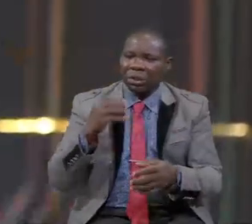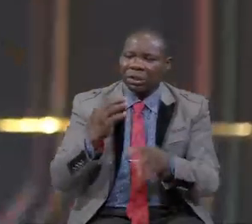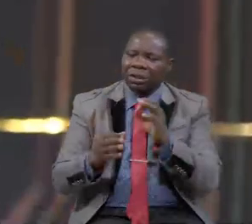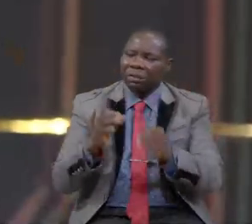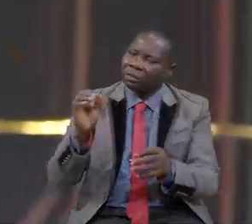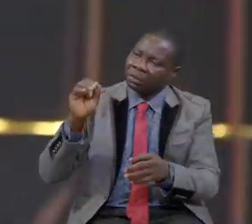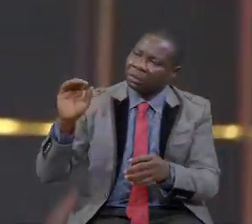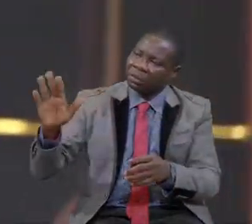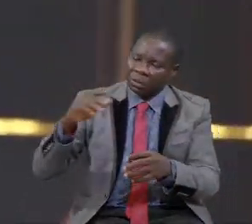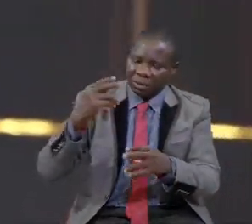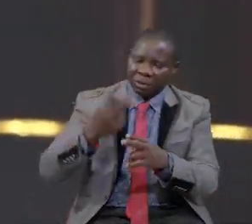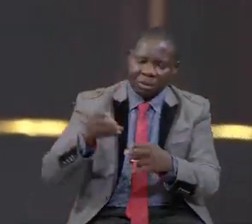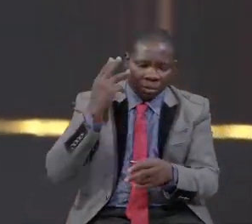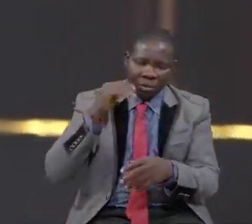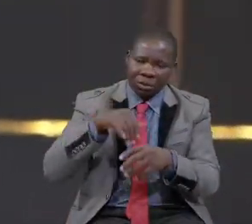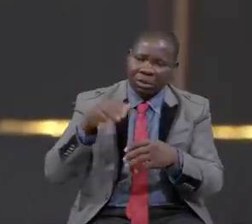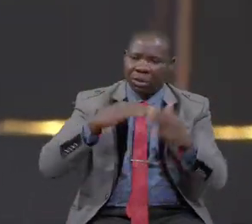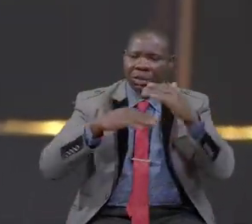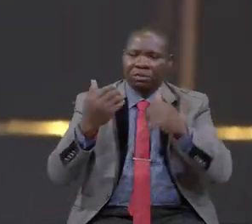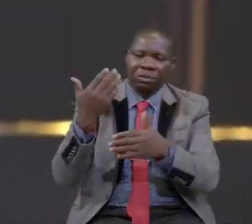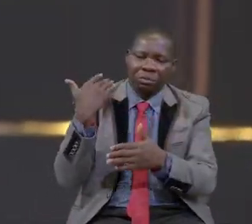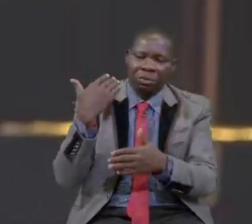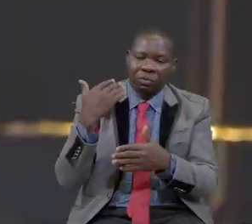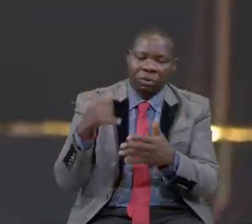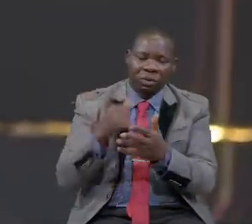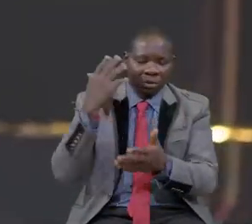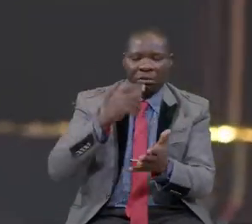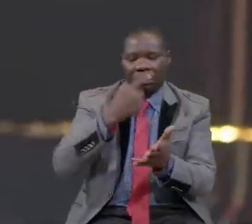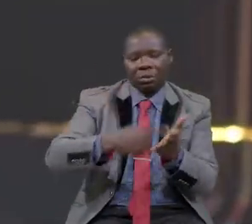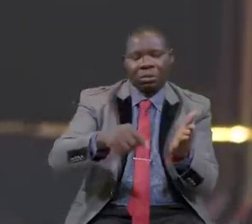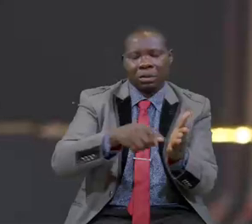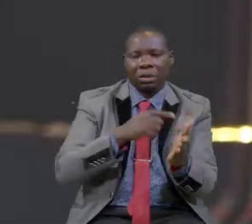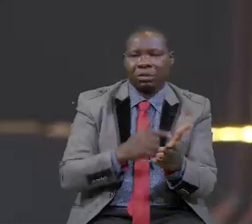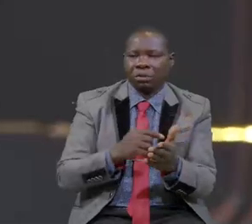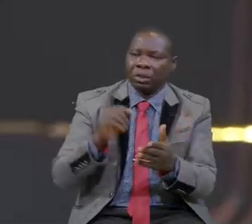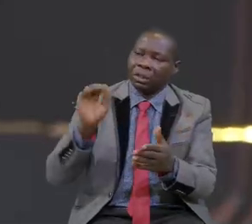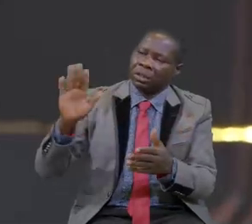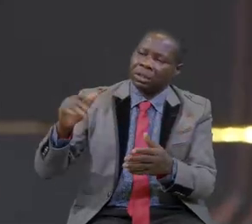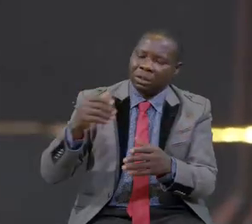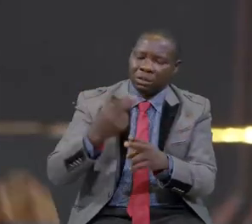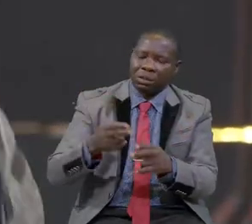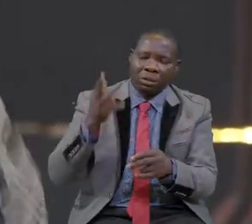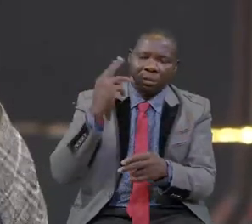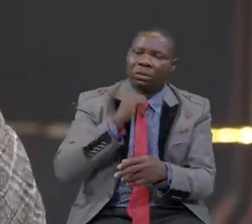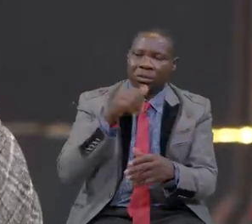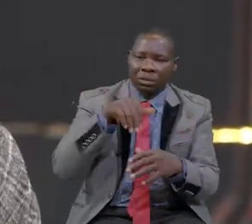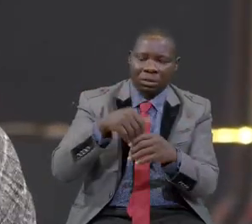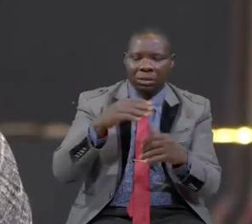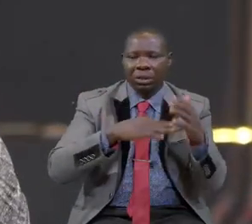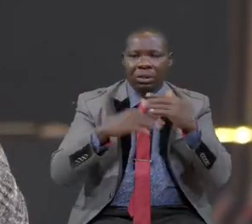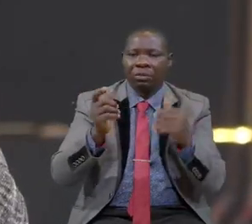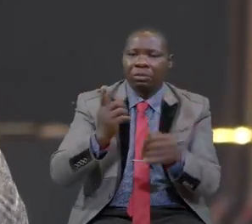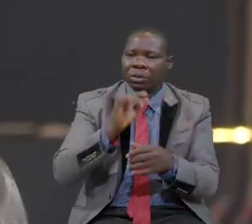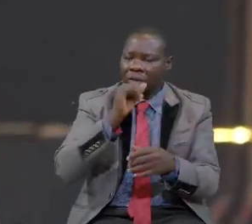was rubbed out. His name was not in heaven. Where is Judas Iscariot now?